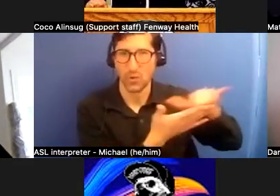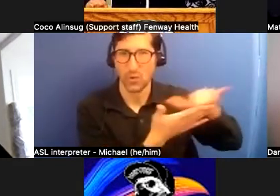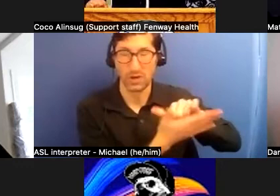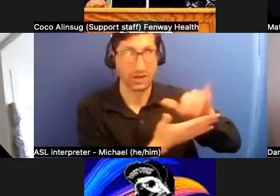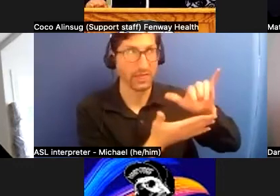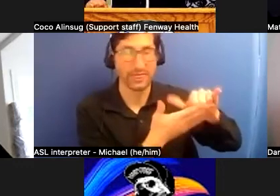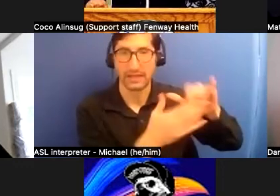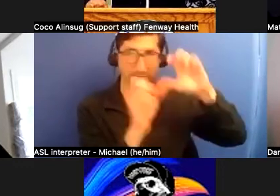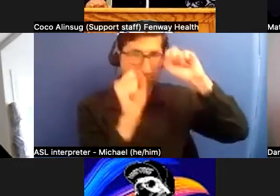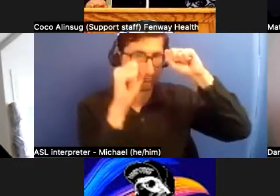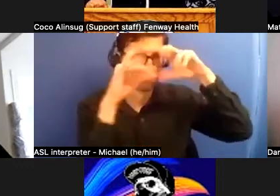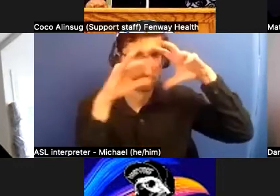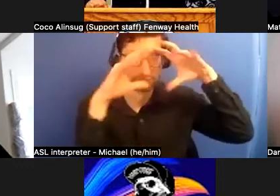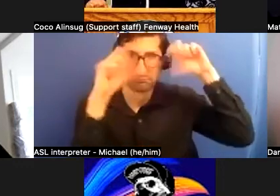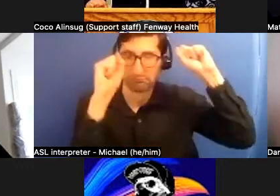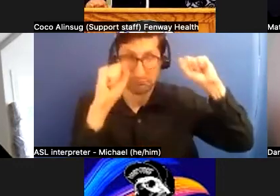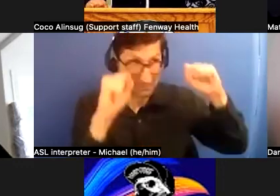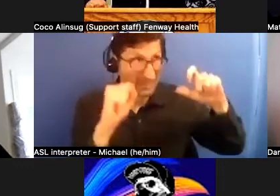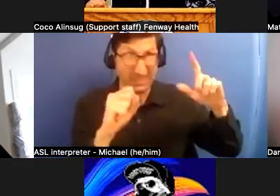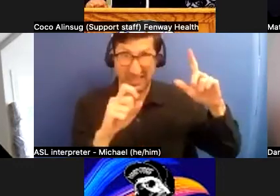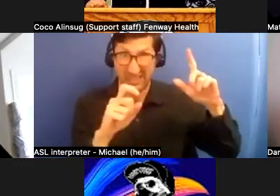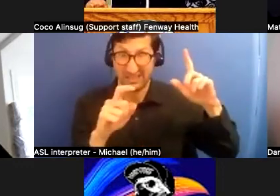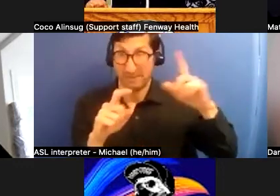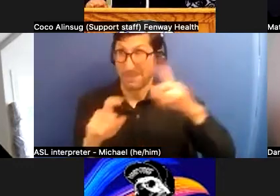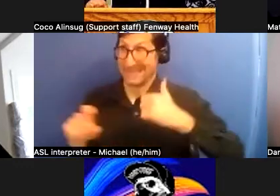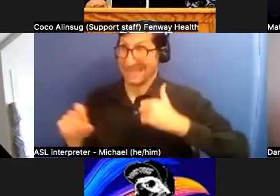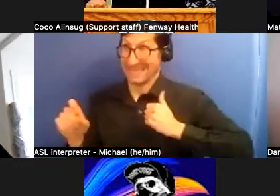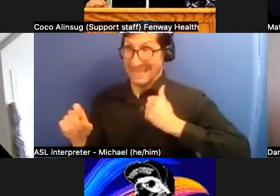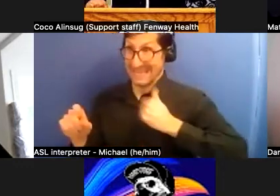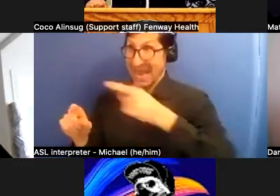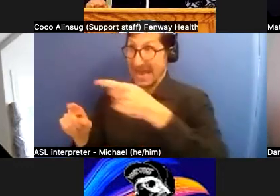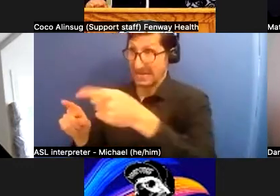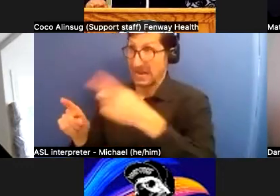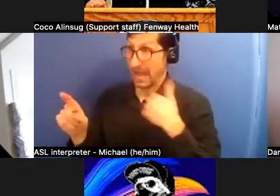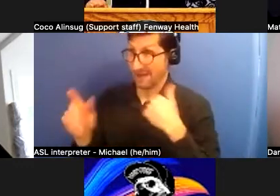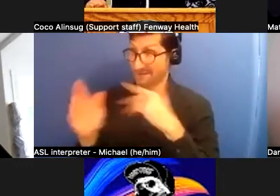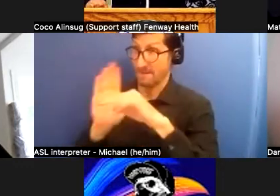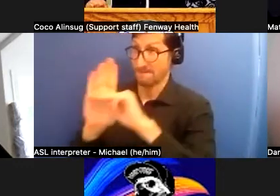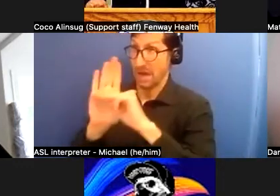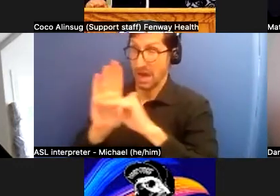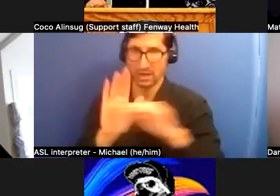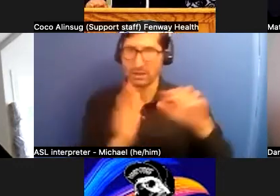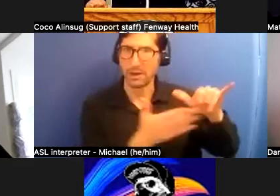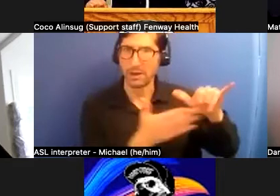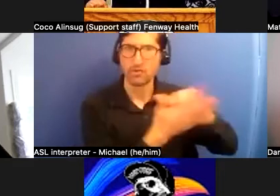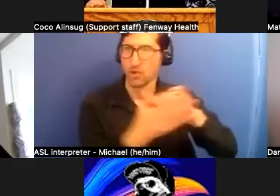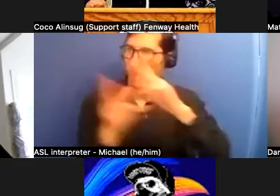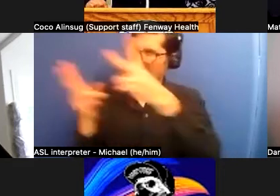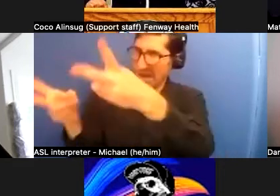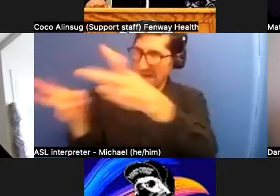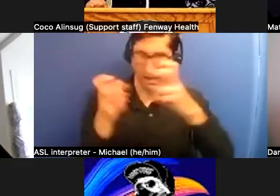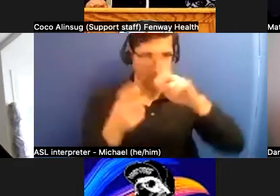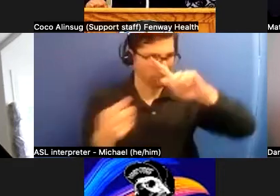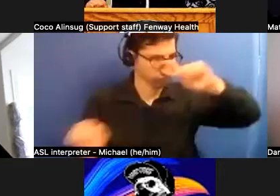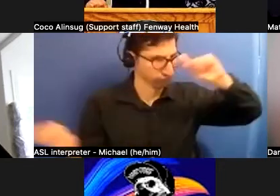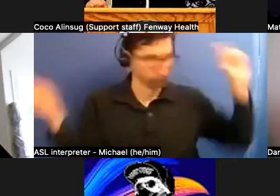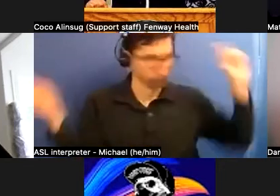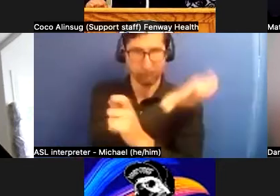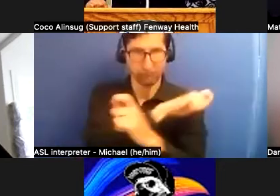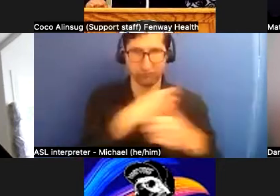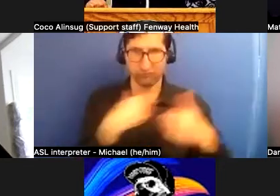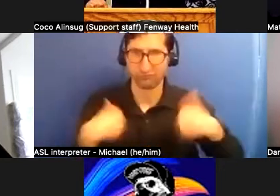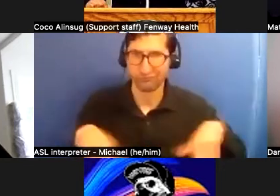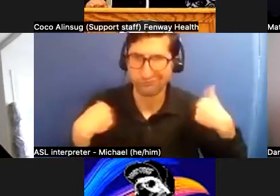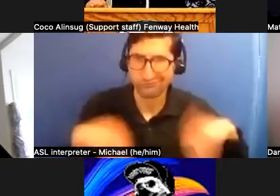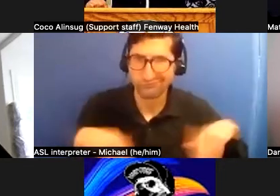totally reimagined even what has been done in Canada. And I think is an excellent model of not only a community-based